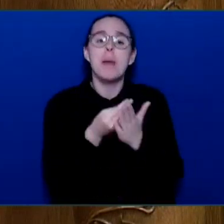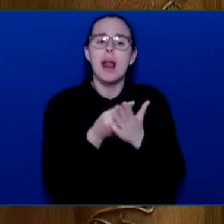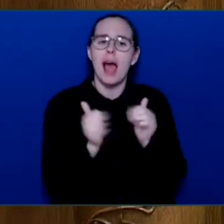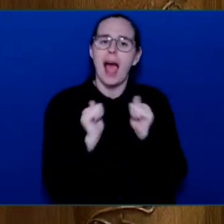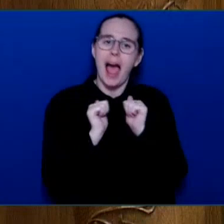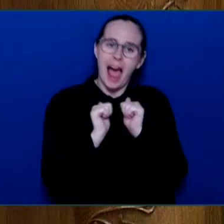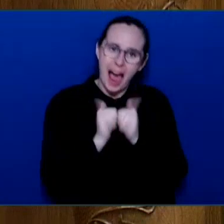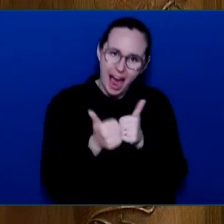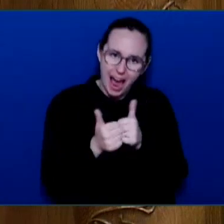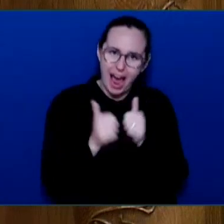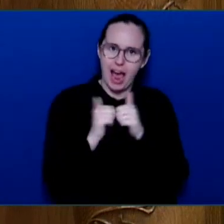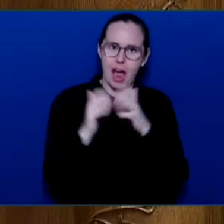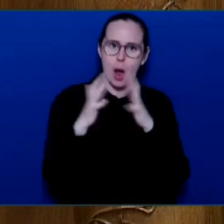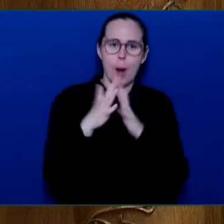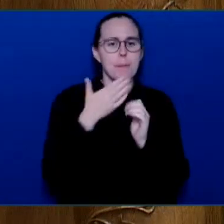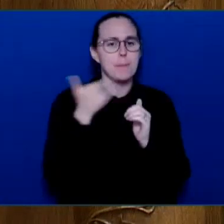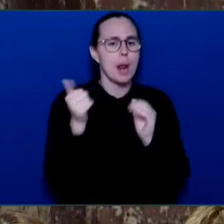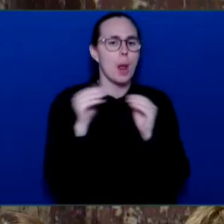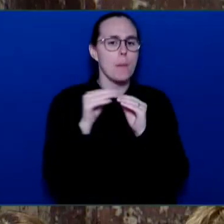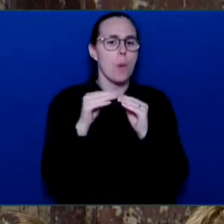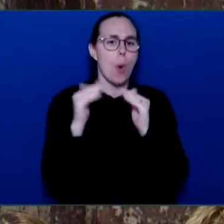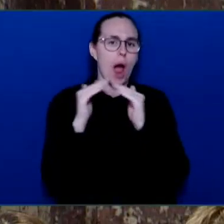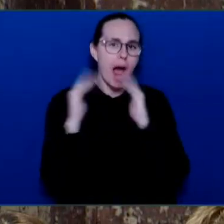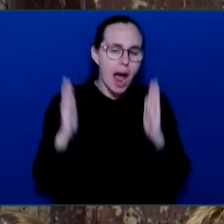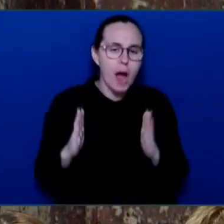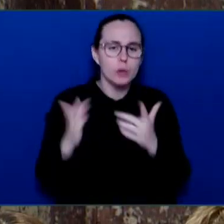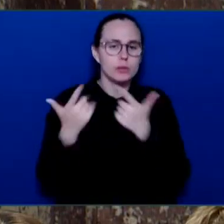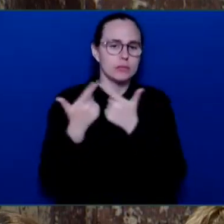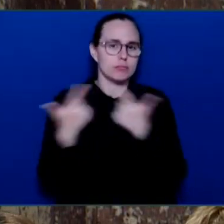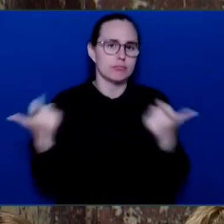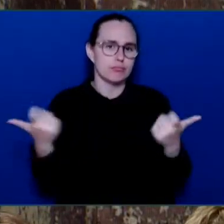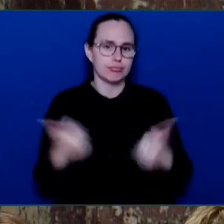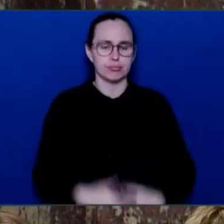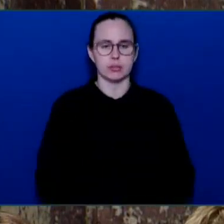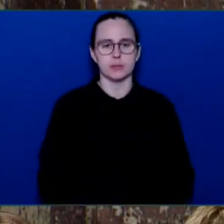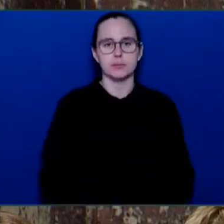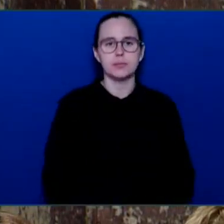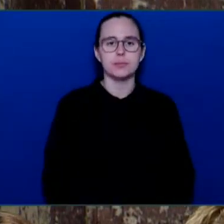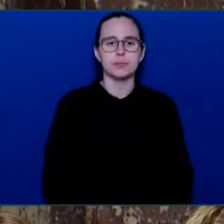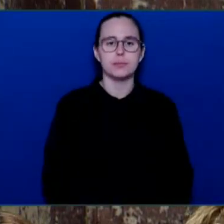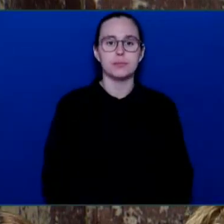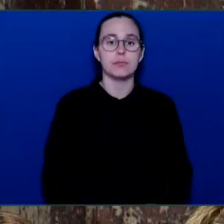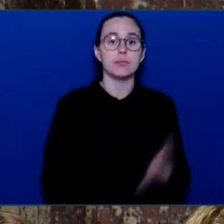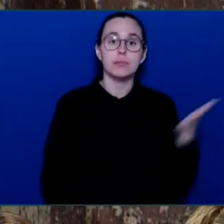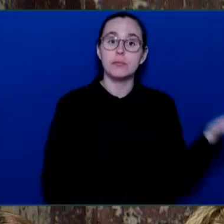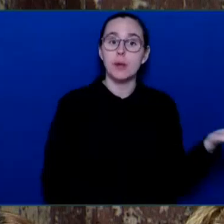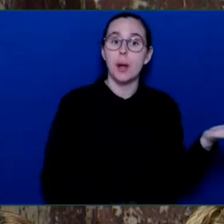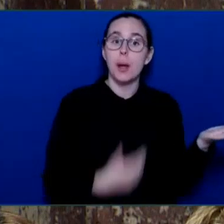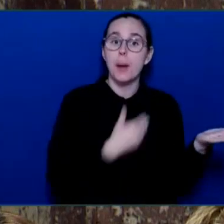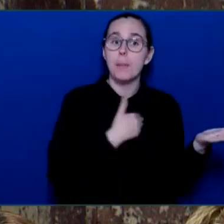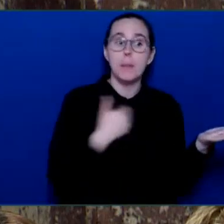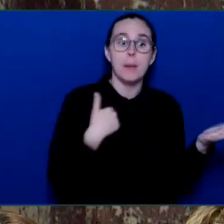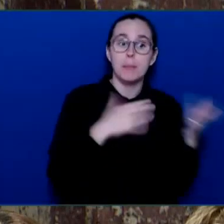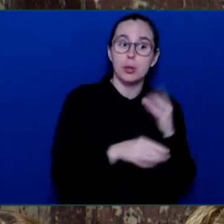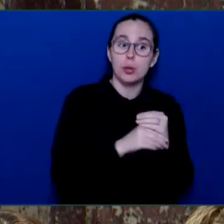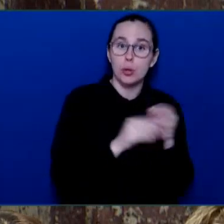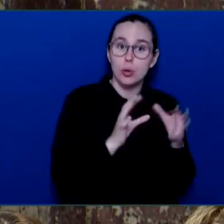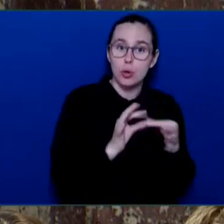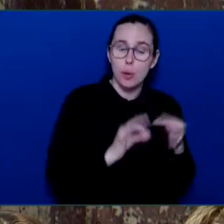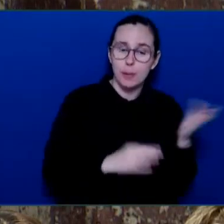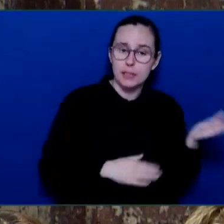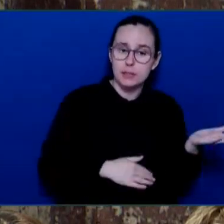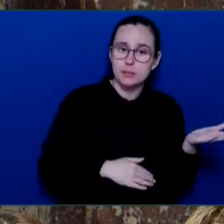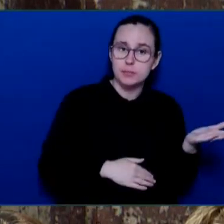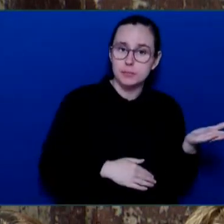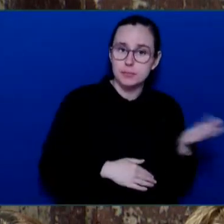Member Supplemental. Thank you, Mr. Speaker, and I'm sure the residents of Surrey would much rather be spending those $10,000 on those infrastructure as opposed to the